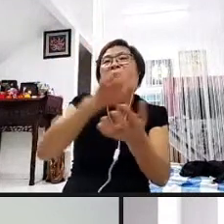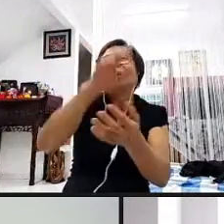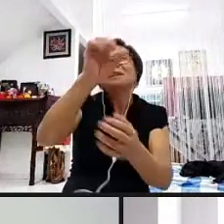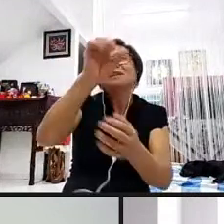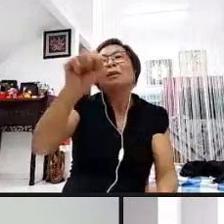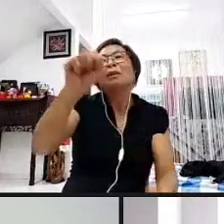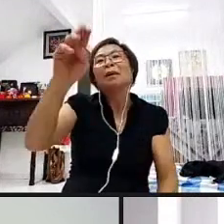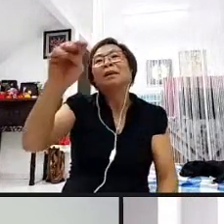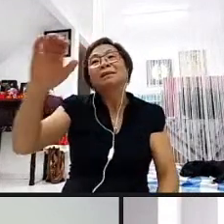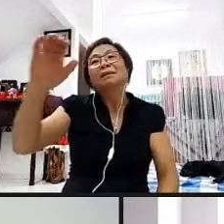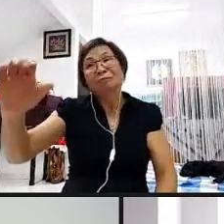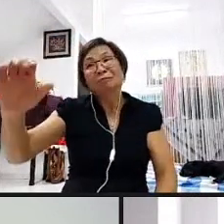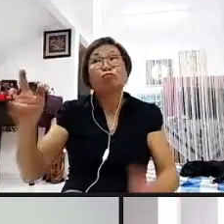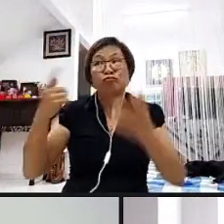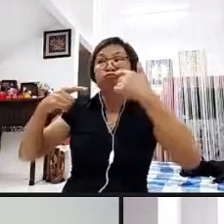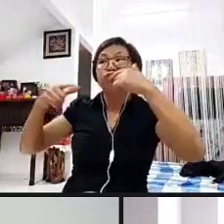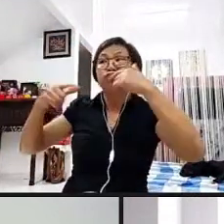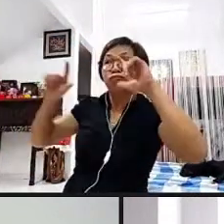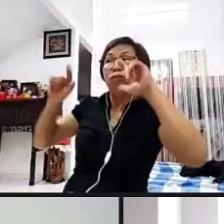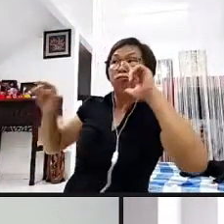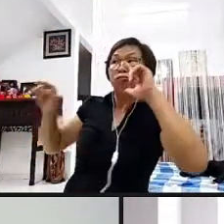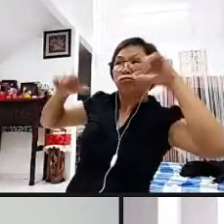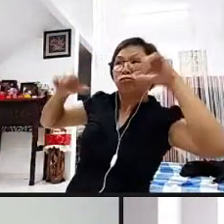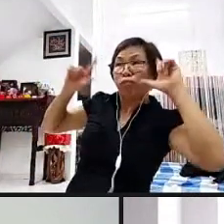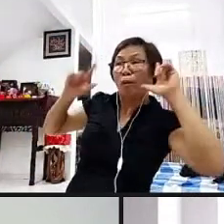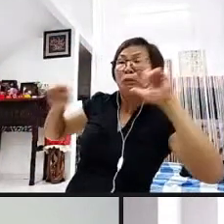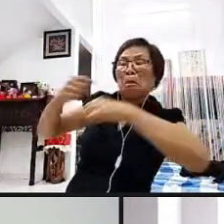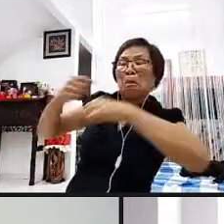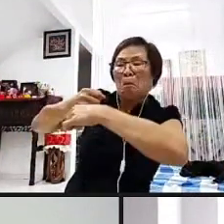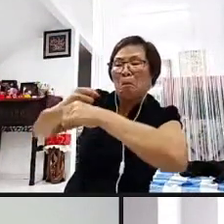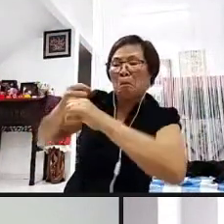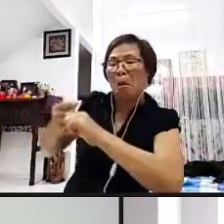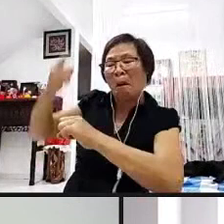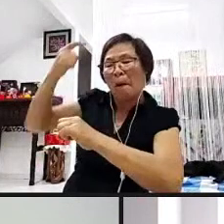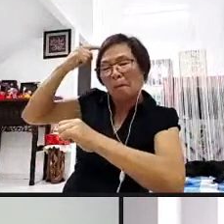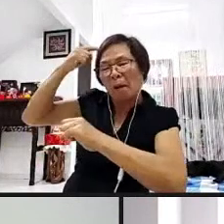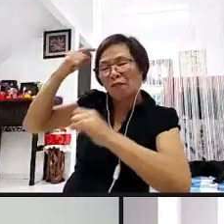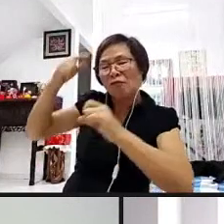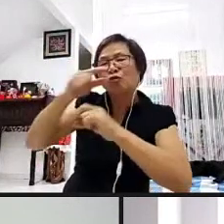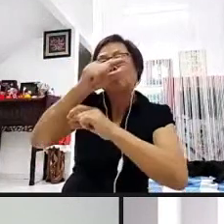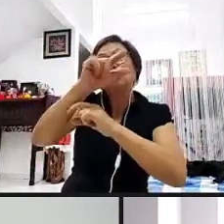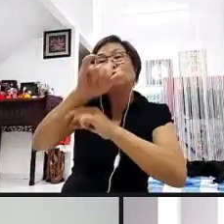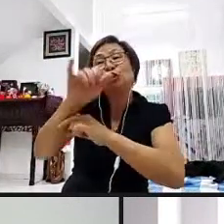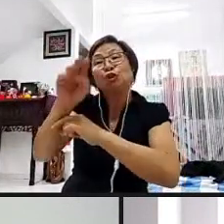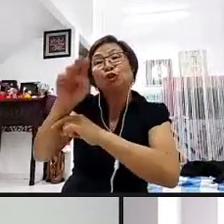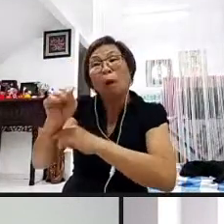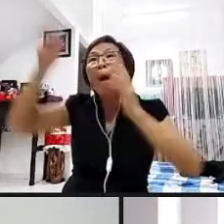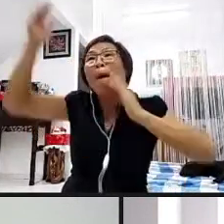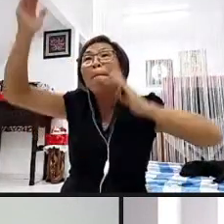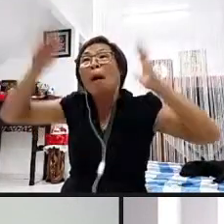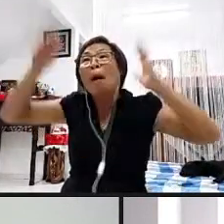our Buddhist community as the developer of the Mindful Gym, a